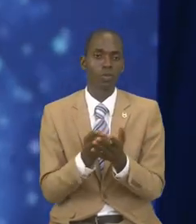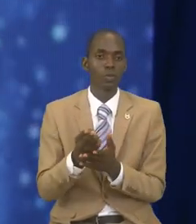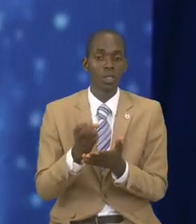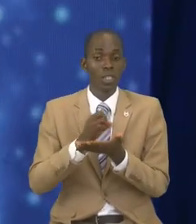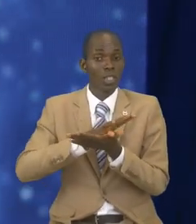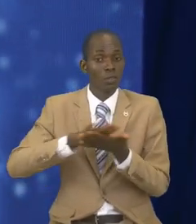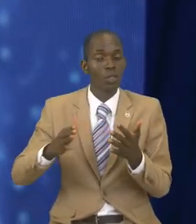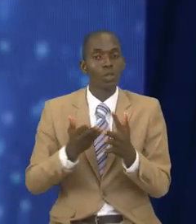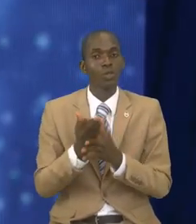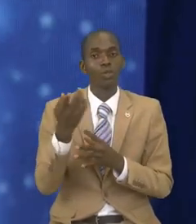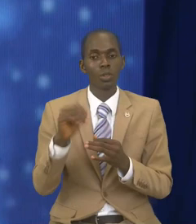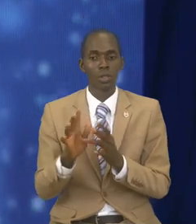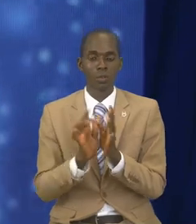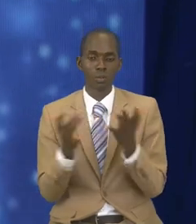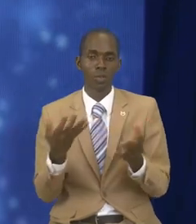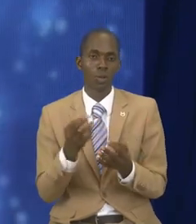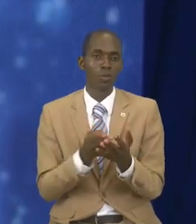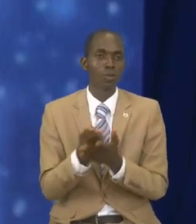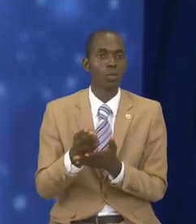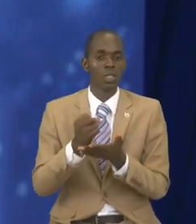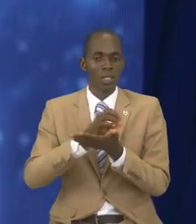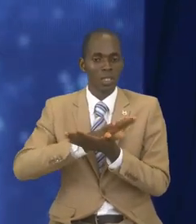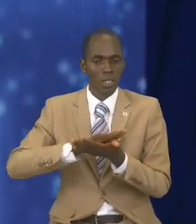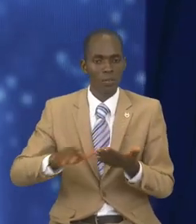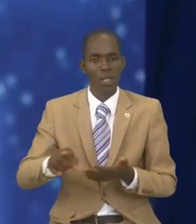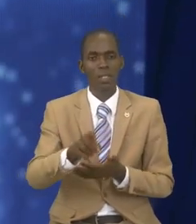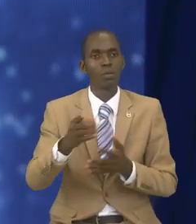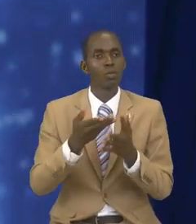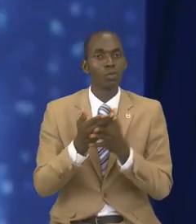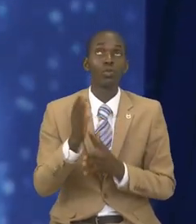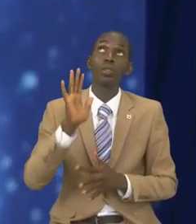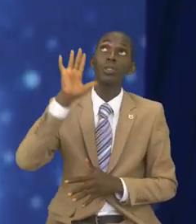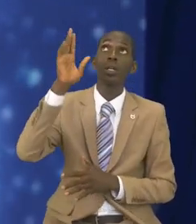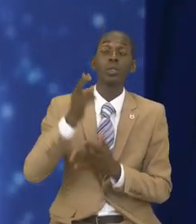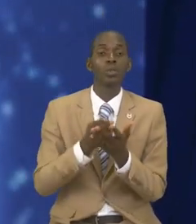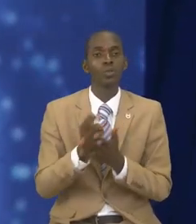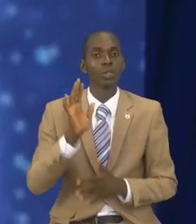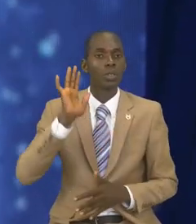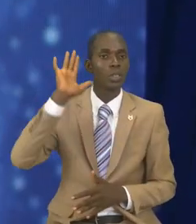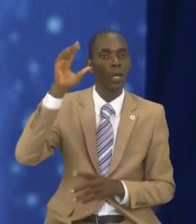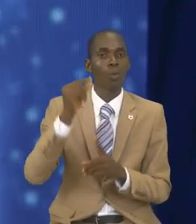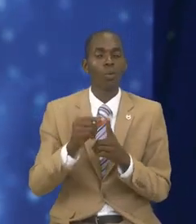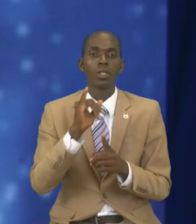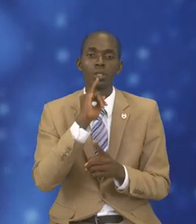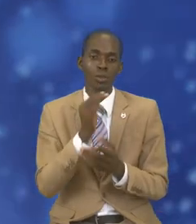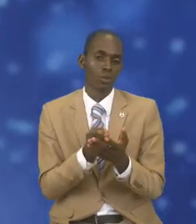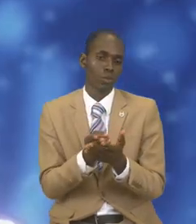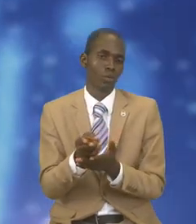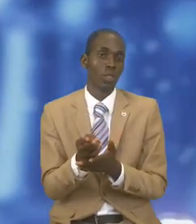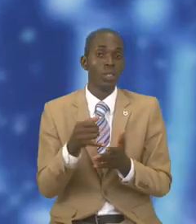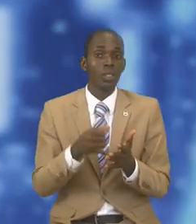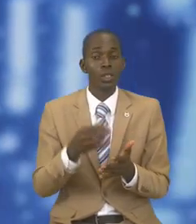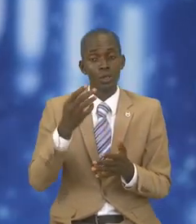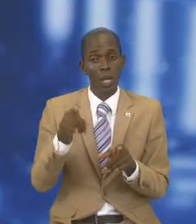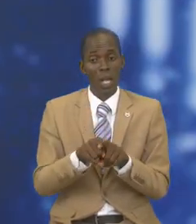the scripture of truth. Sanctify them through thy truth. Thy word is truth. It says the truth comes